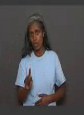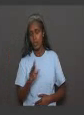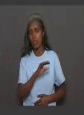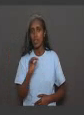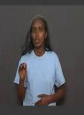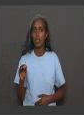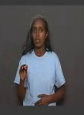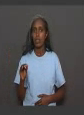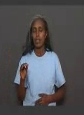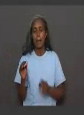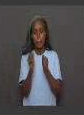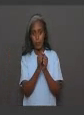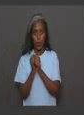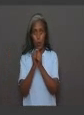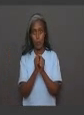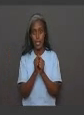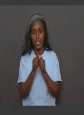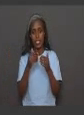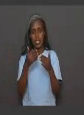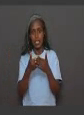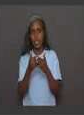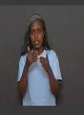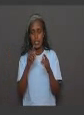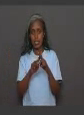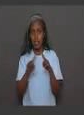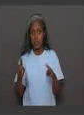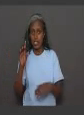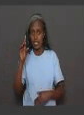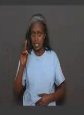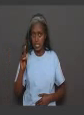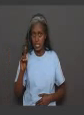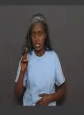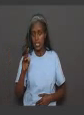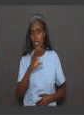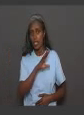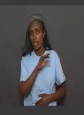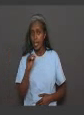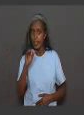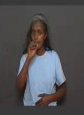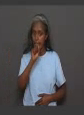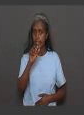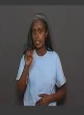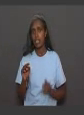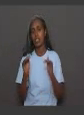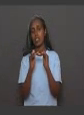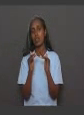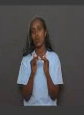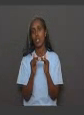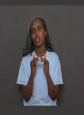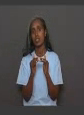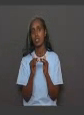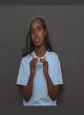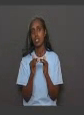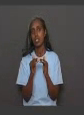a1 and common difference d is Sn